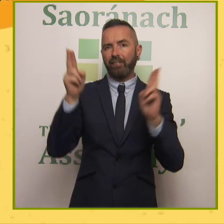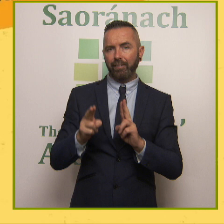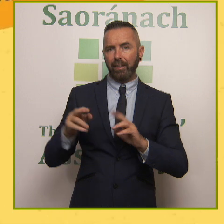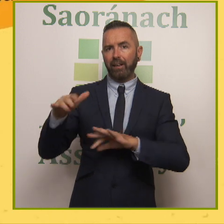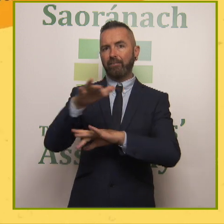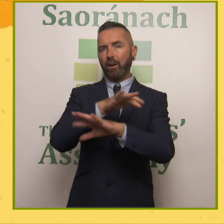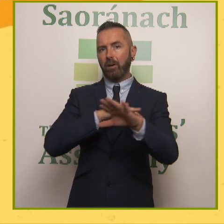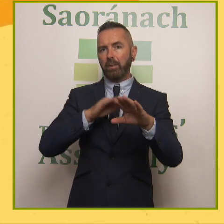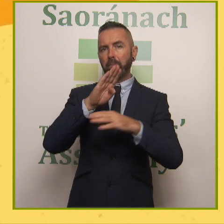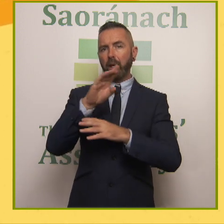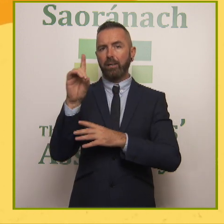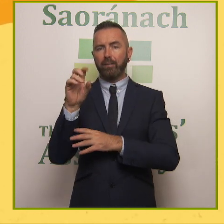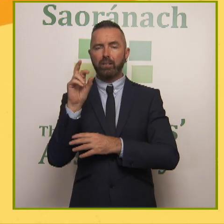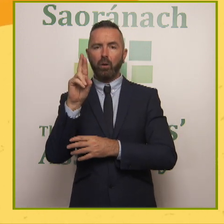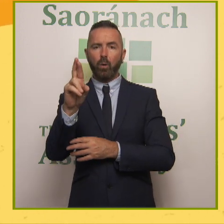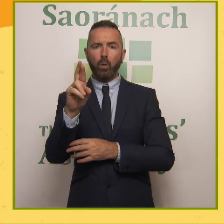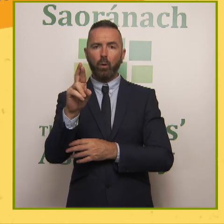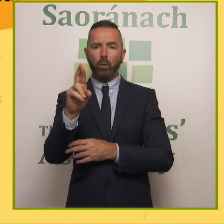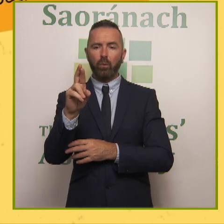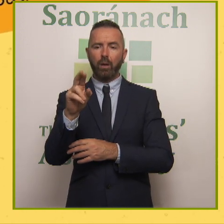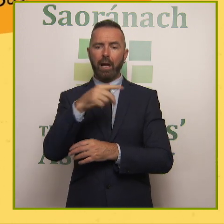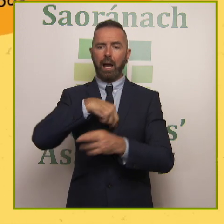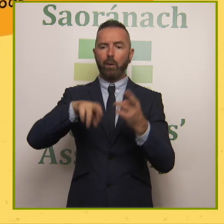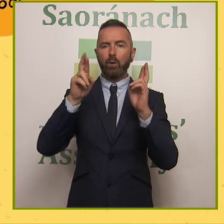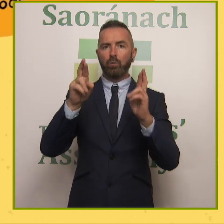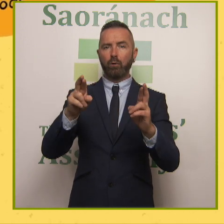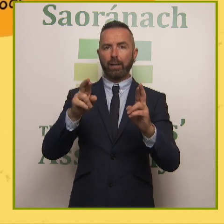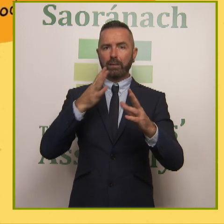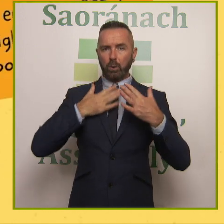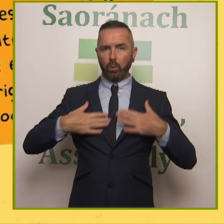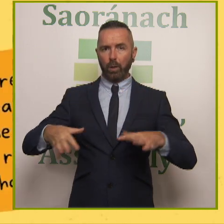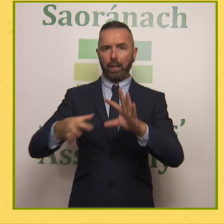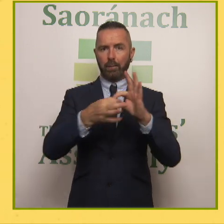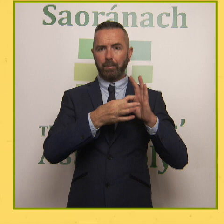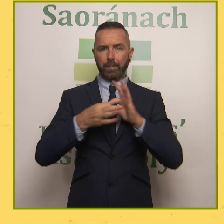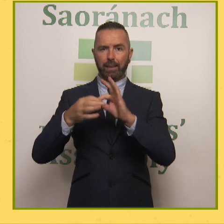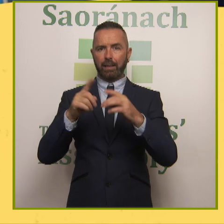environment, biodiversity, or our rights, well-being, and livelihoods.